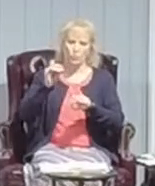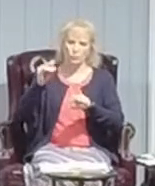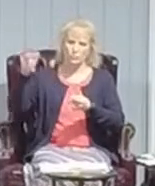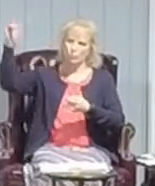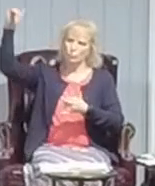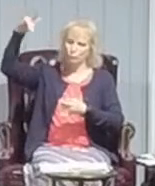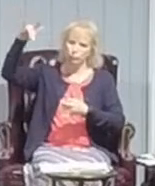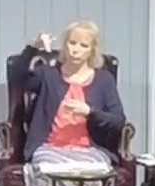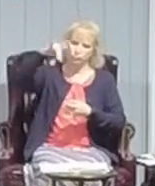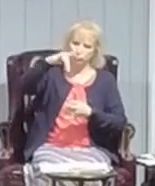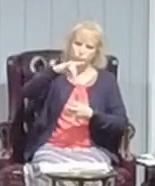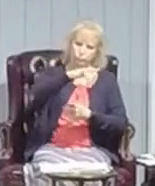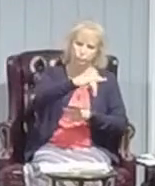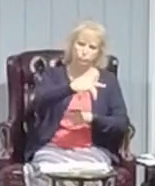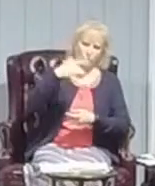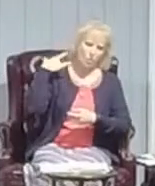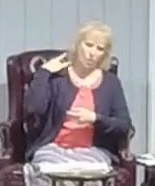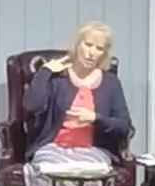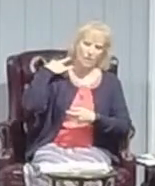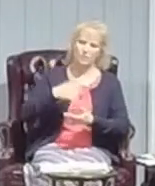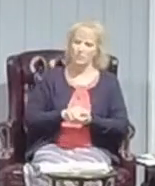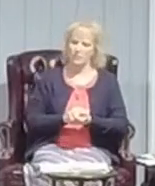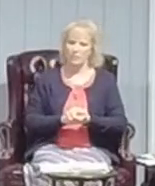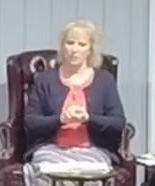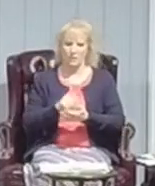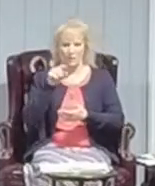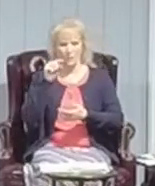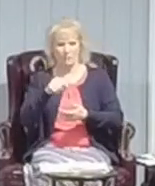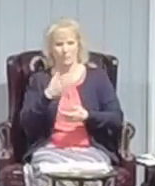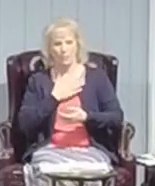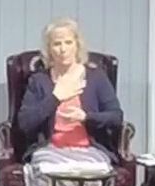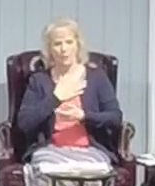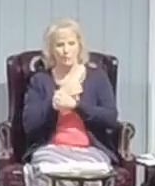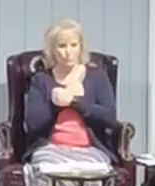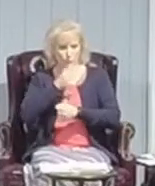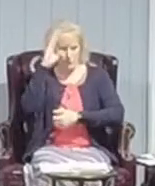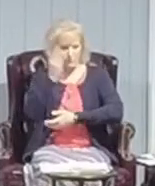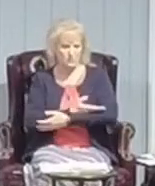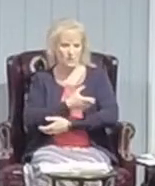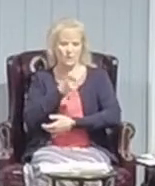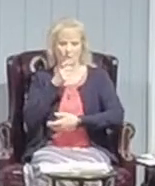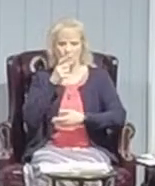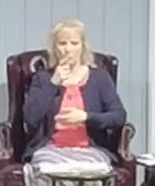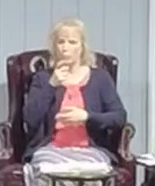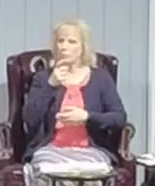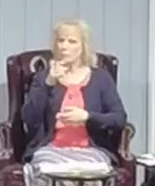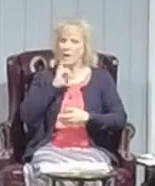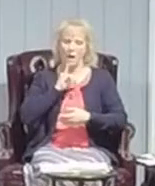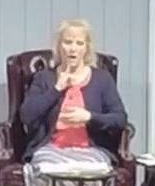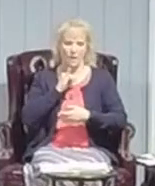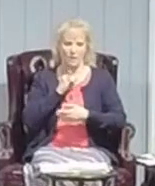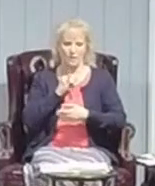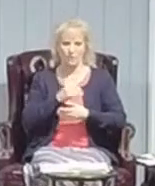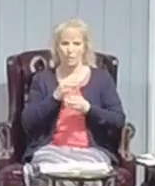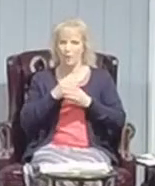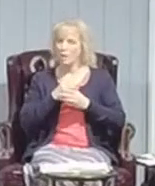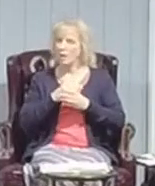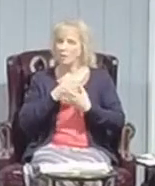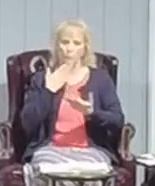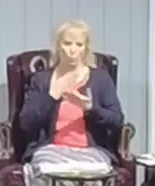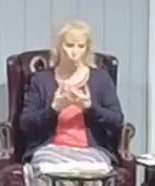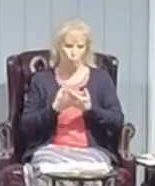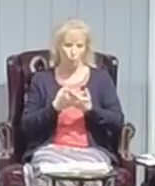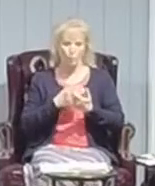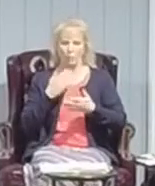him. And a voice came from heaven which said, Thou art my beloved Son, in whom I am well pleased. Some would say this is the